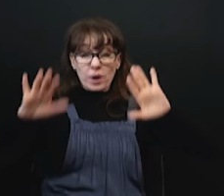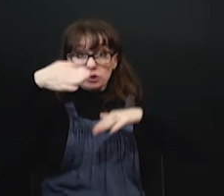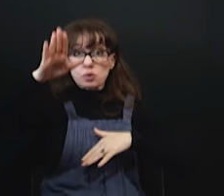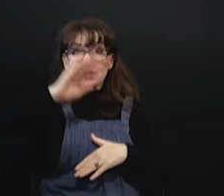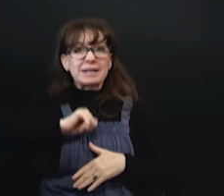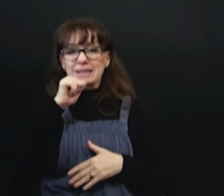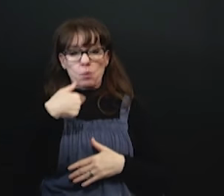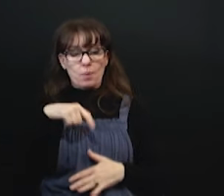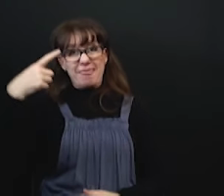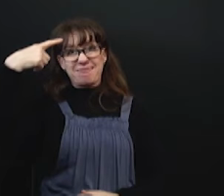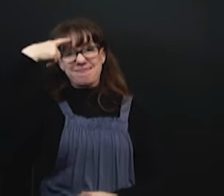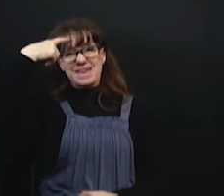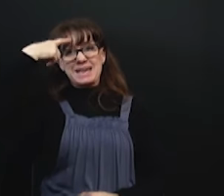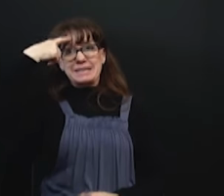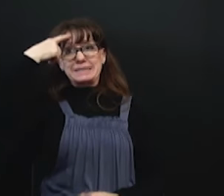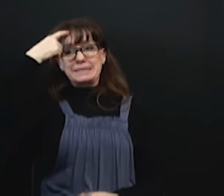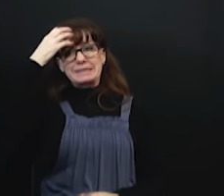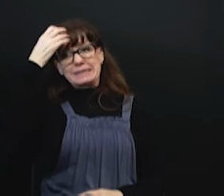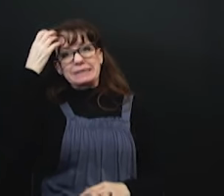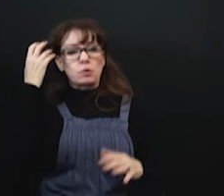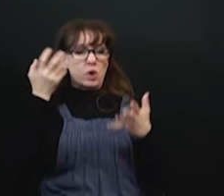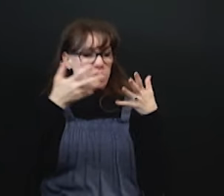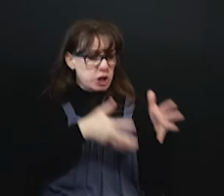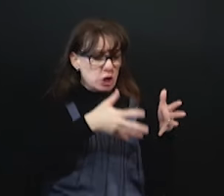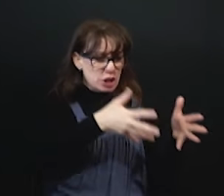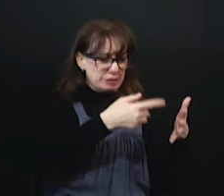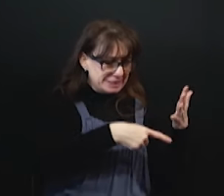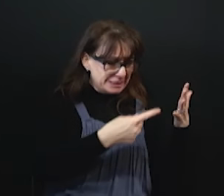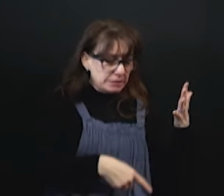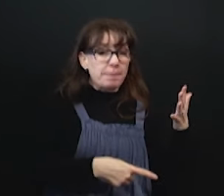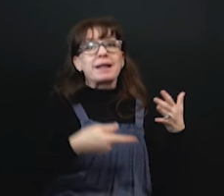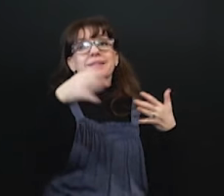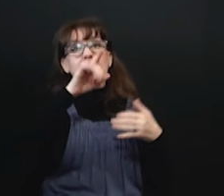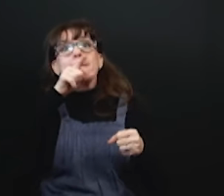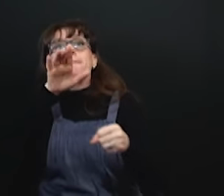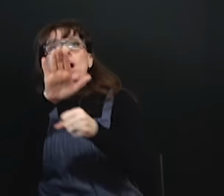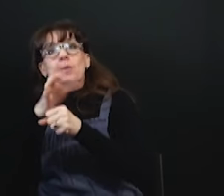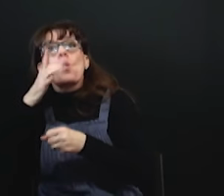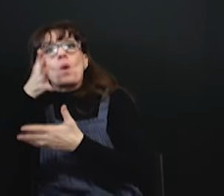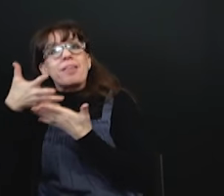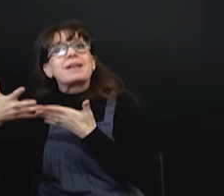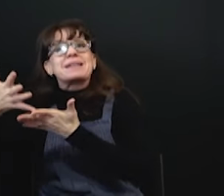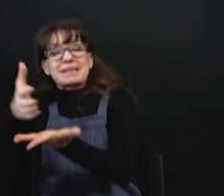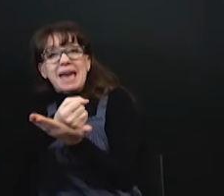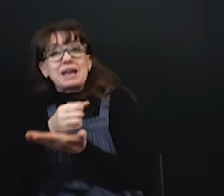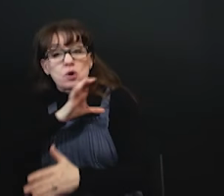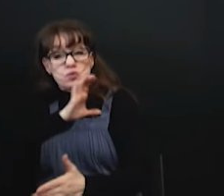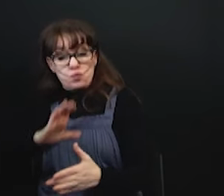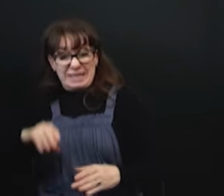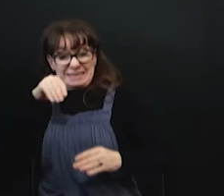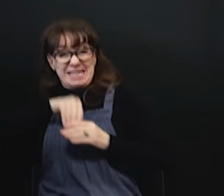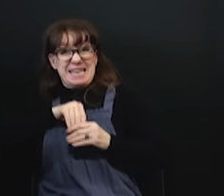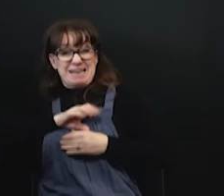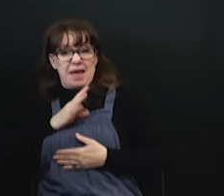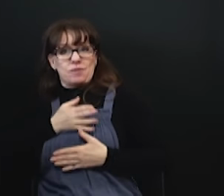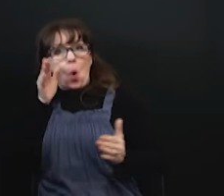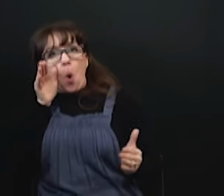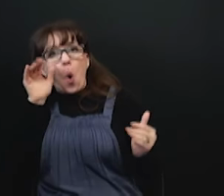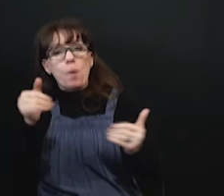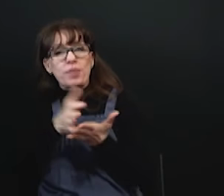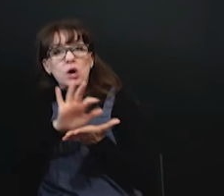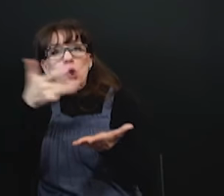isn't about what we think we stand to lose. It is all about the one God promises we will gain. Christ in us, the hope of glory,